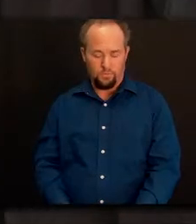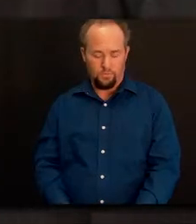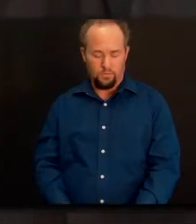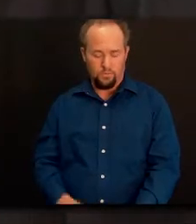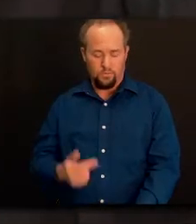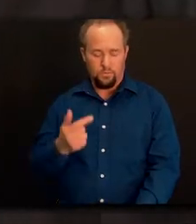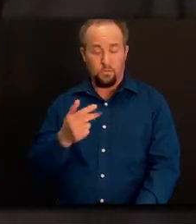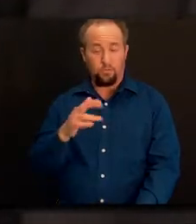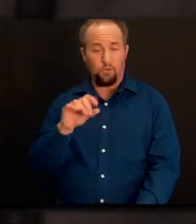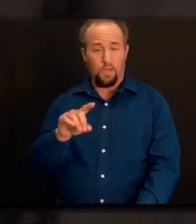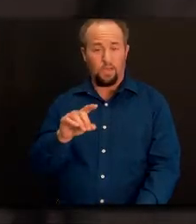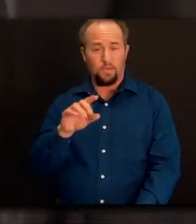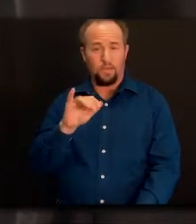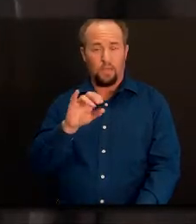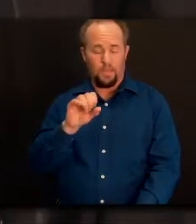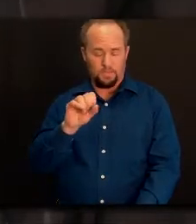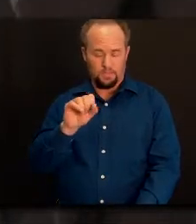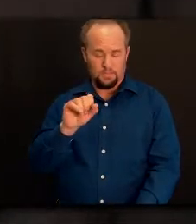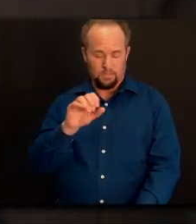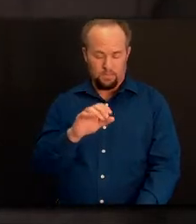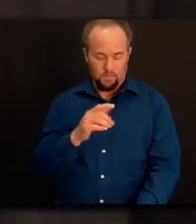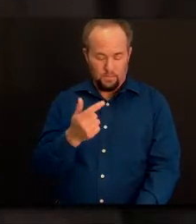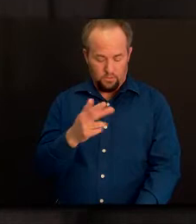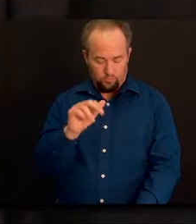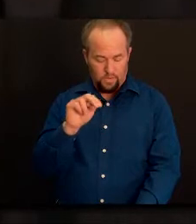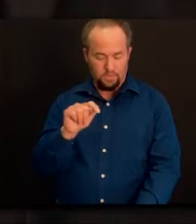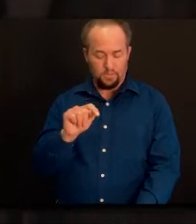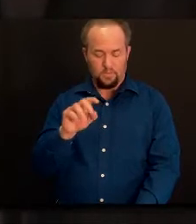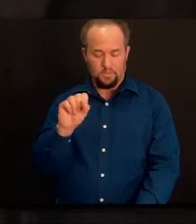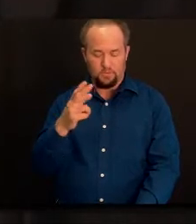Grant Isaac Shanklin.